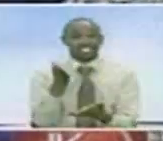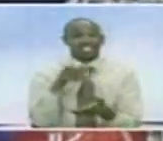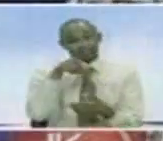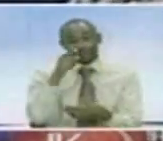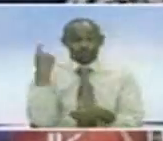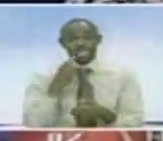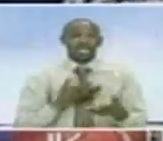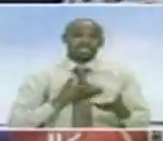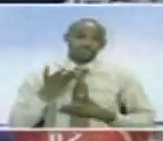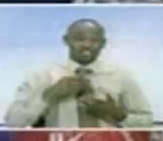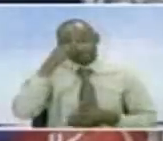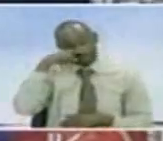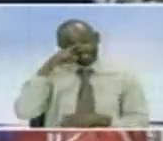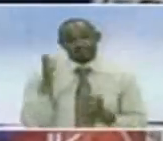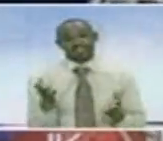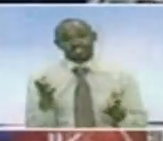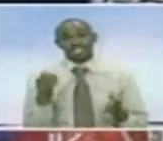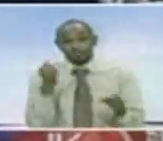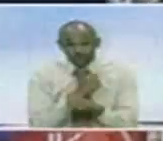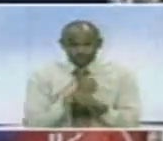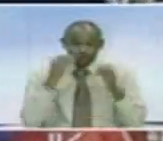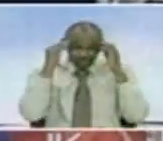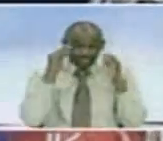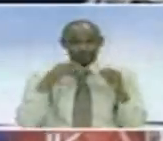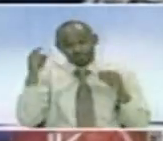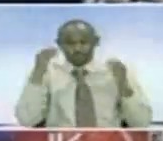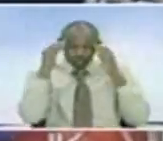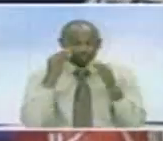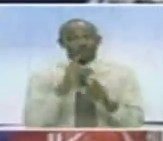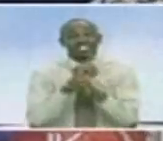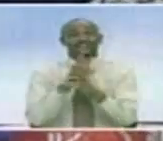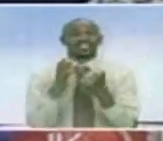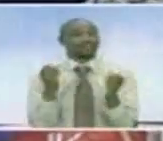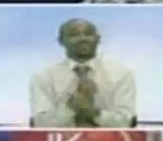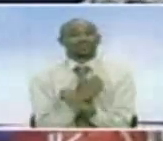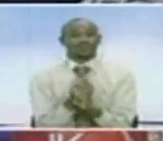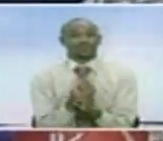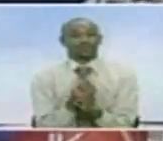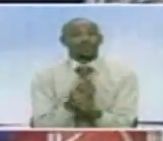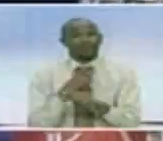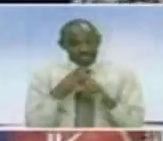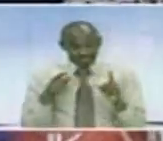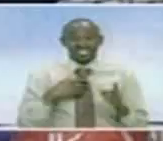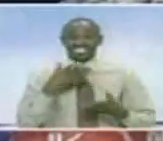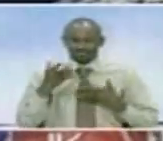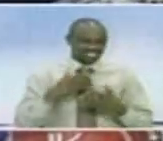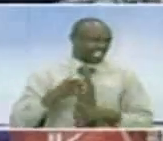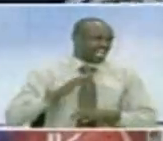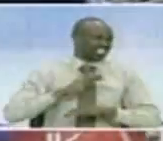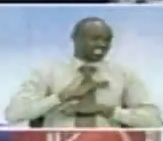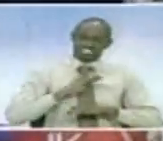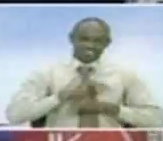only express policy, could not prosecute, could not defend. But I expressed displeasure in